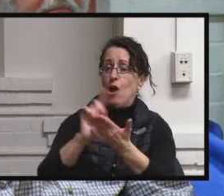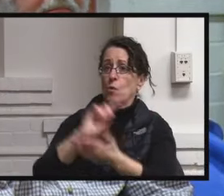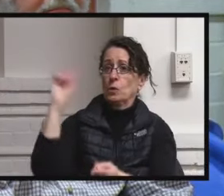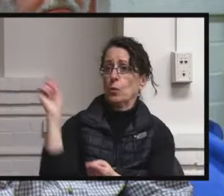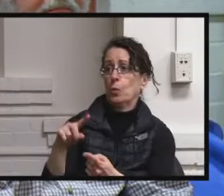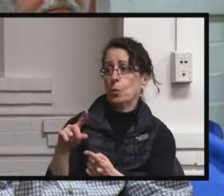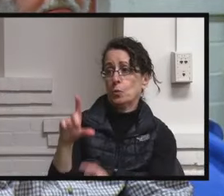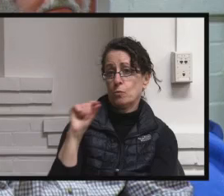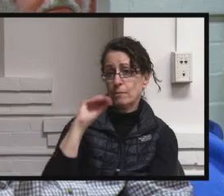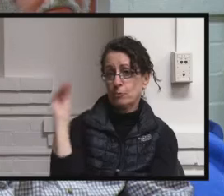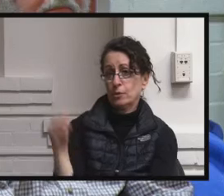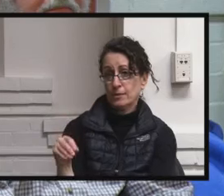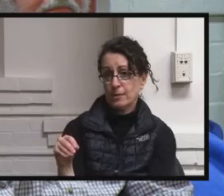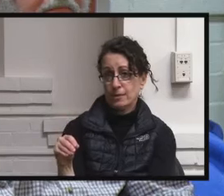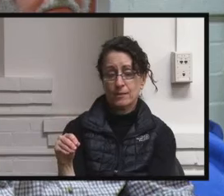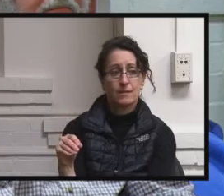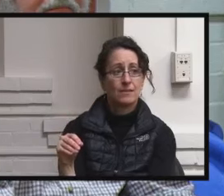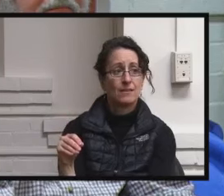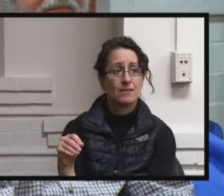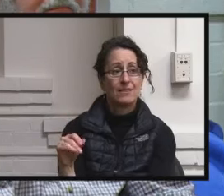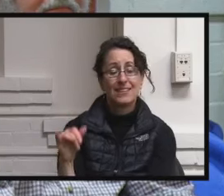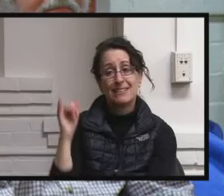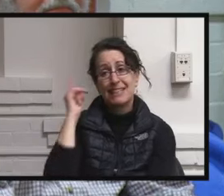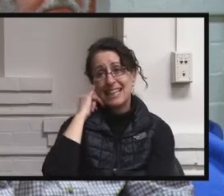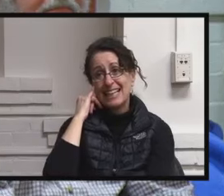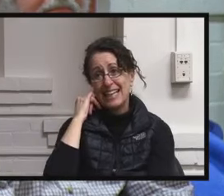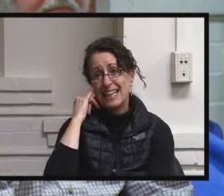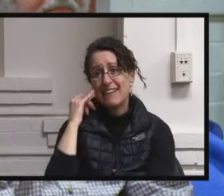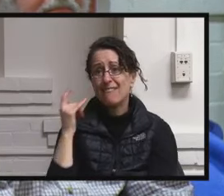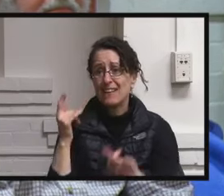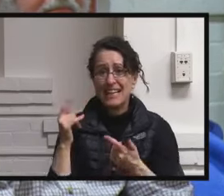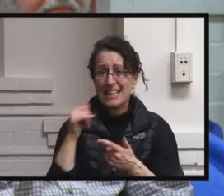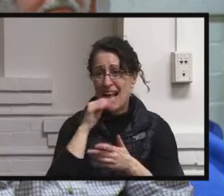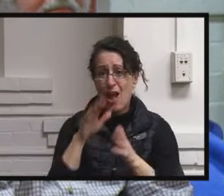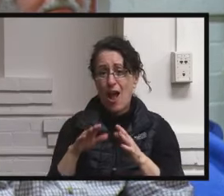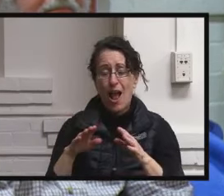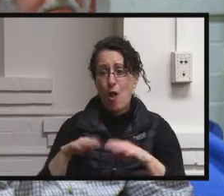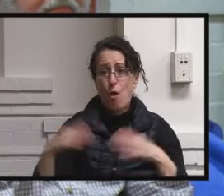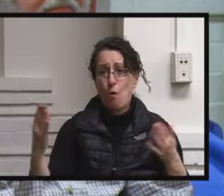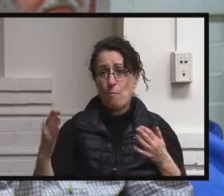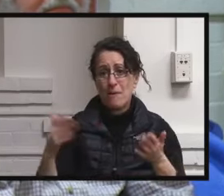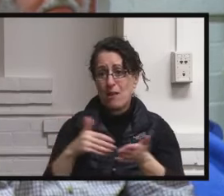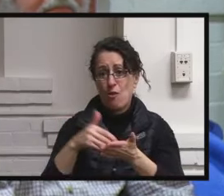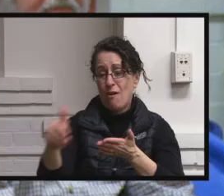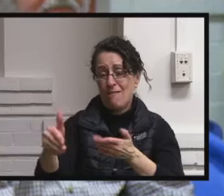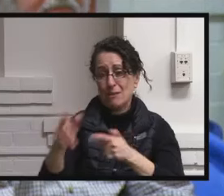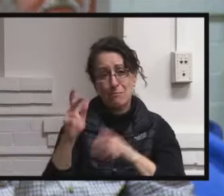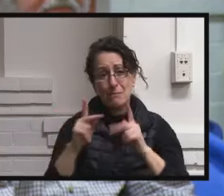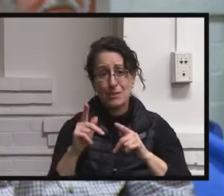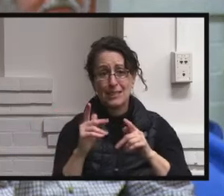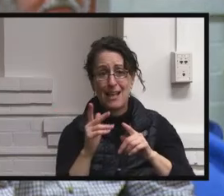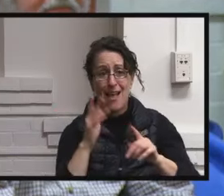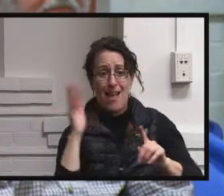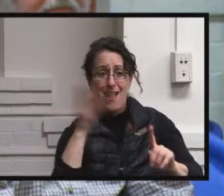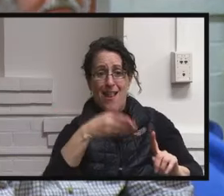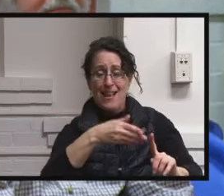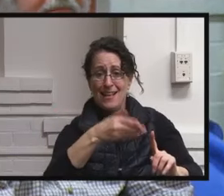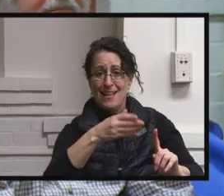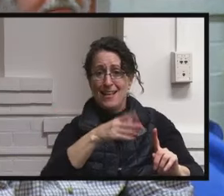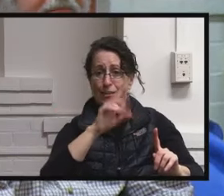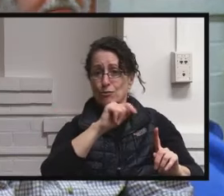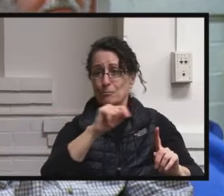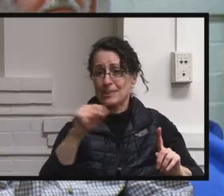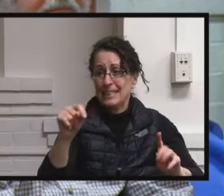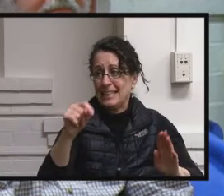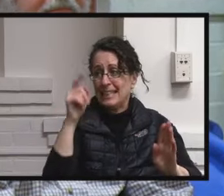20%. Well, if you're not open as frequently and people have another option, certainly to go to Triple T when our